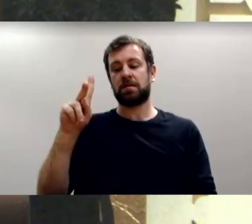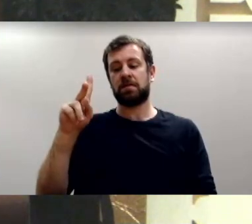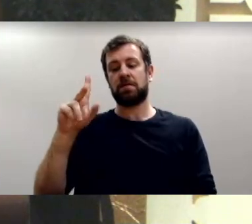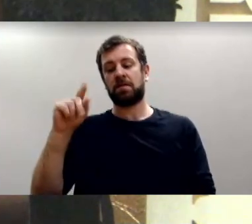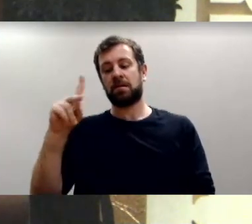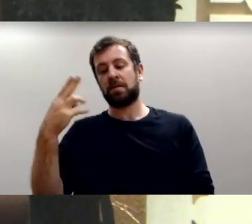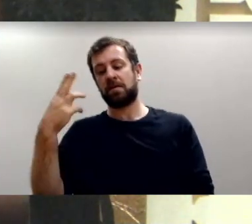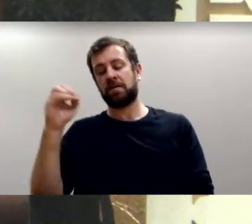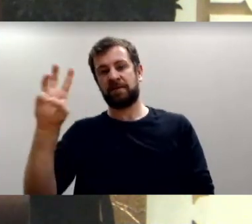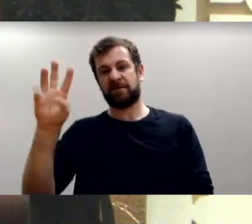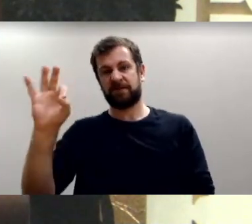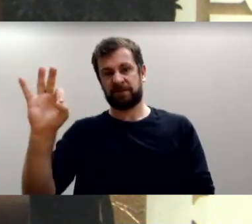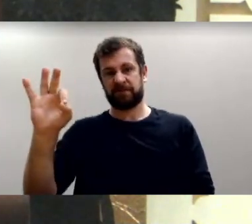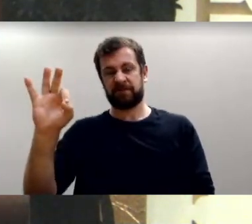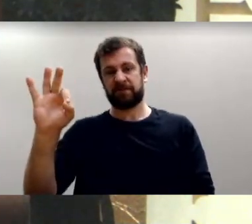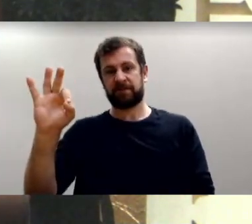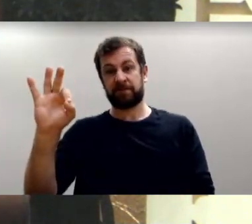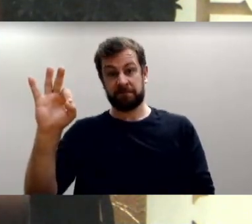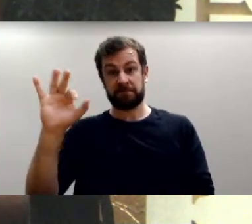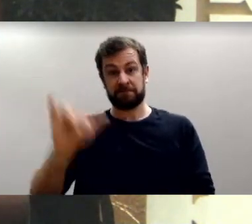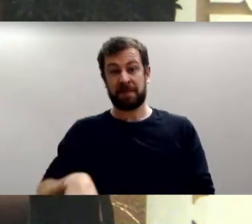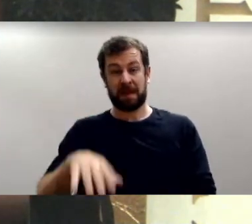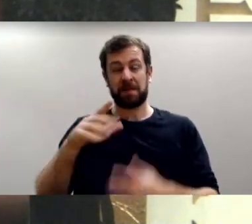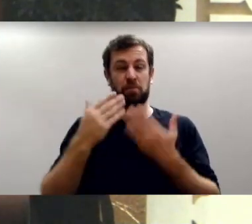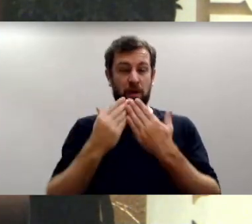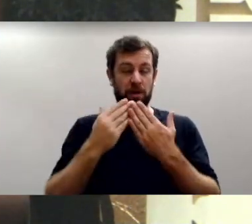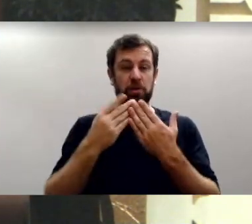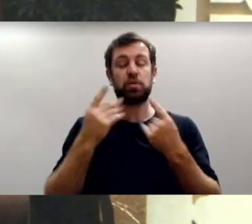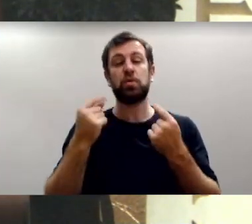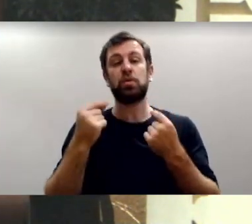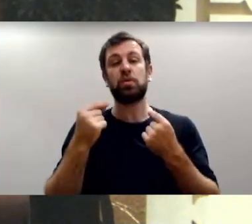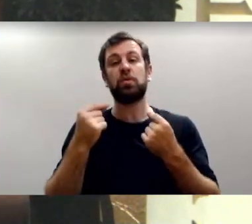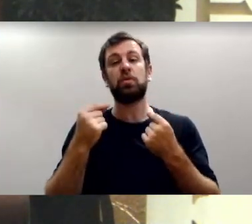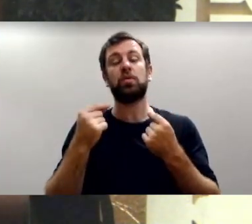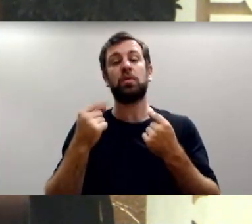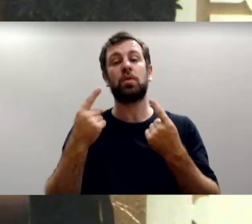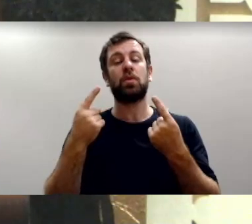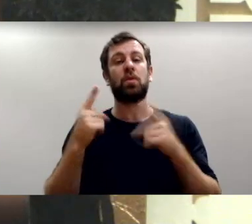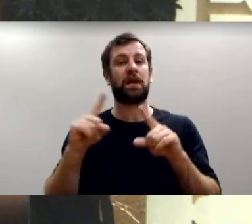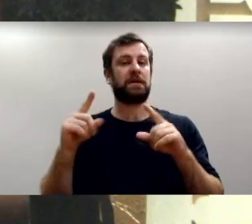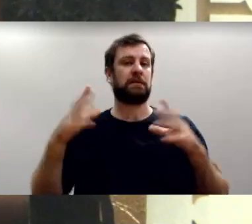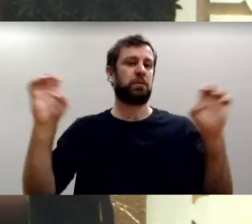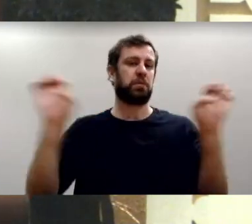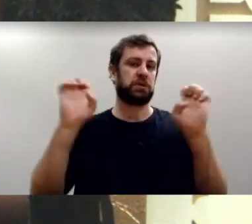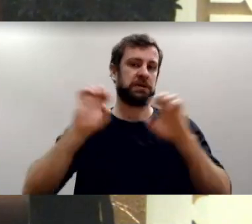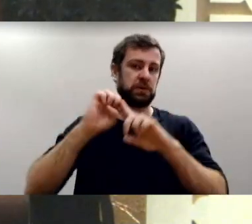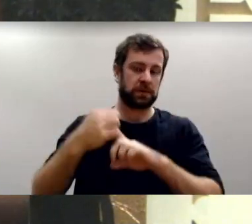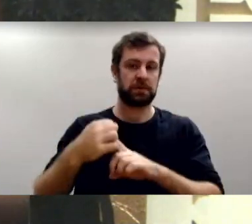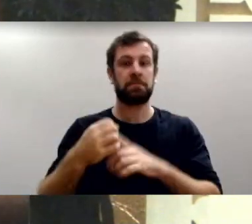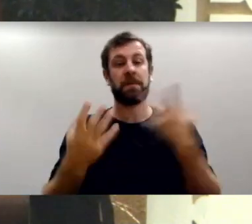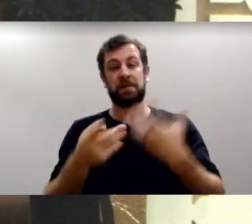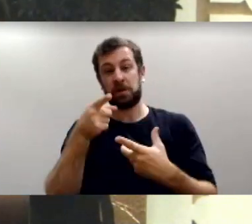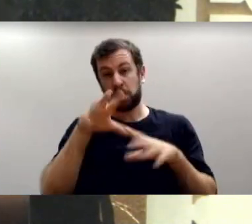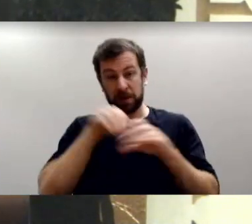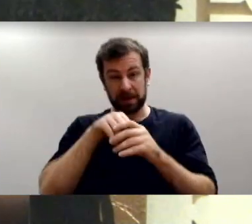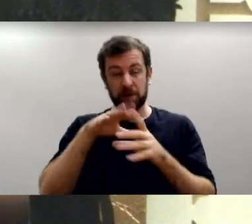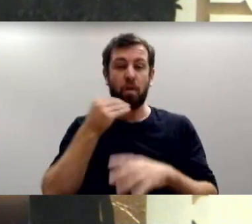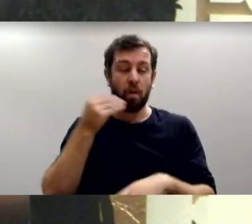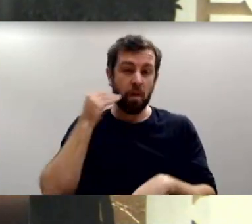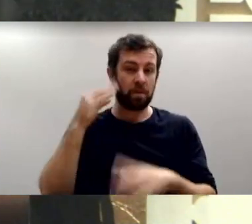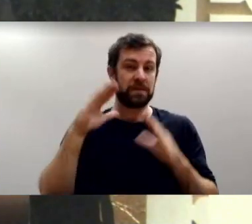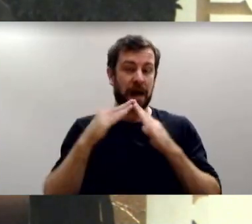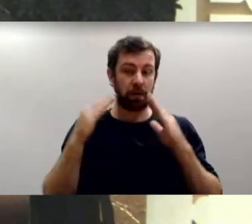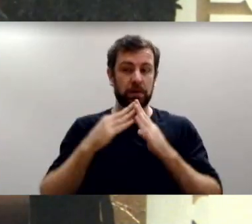Salatul khawf is a prayer which is done under emergency situation. You could be in your hometown, you could